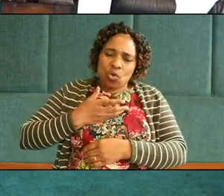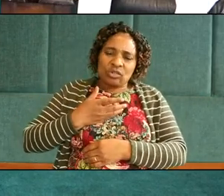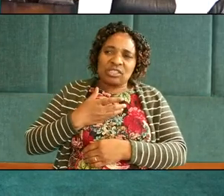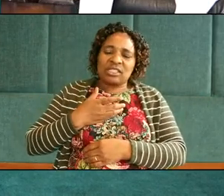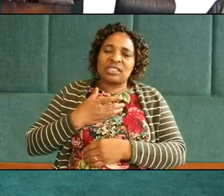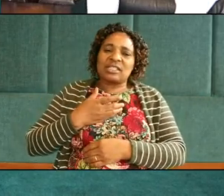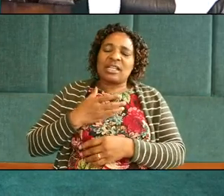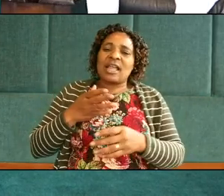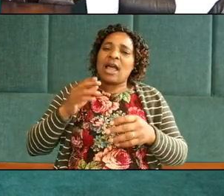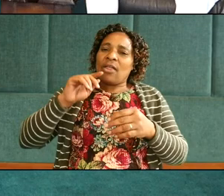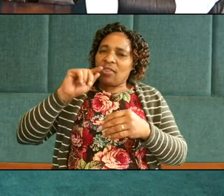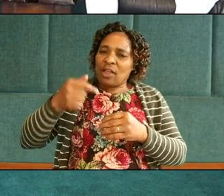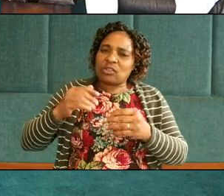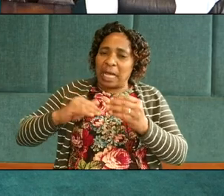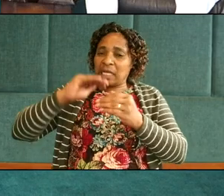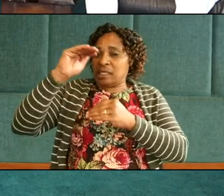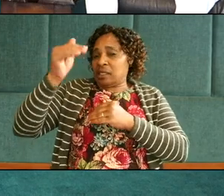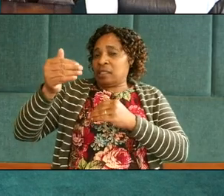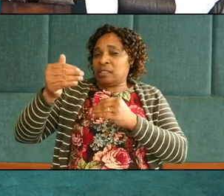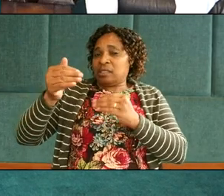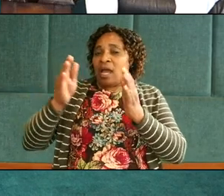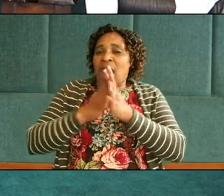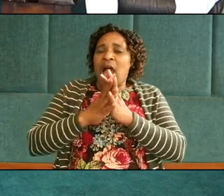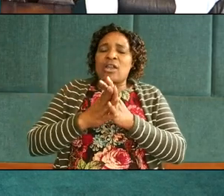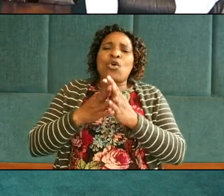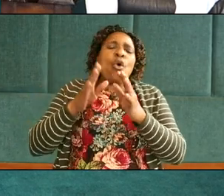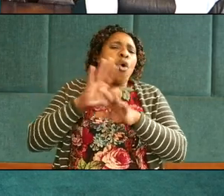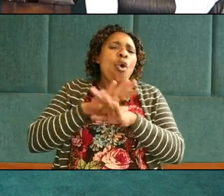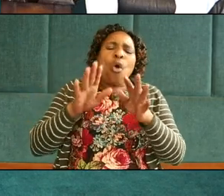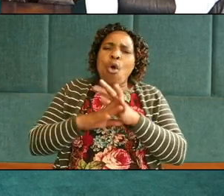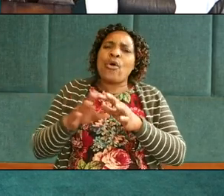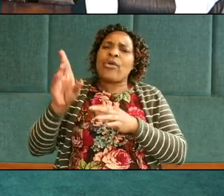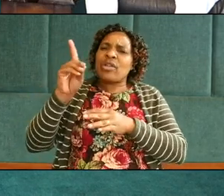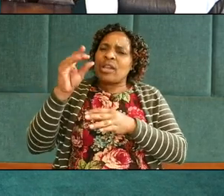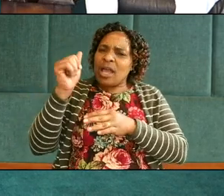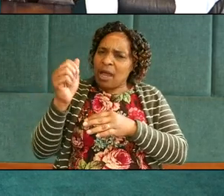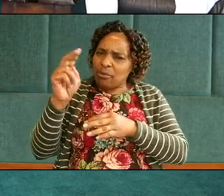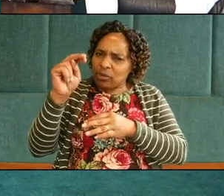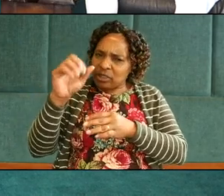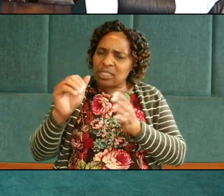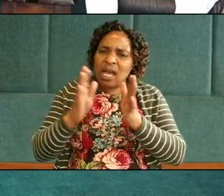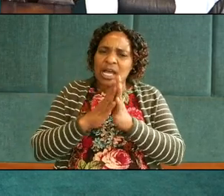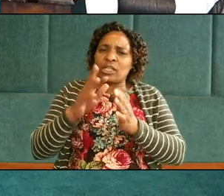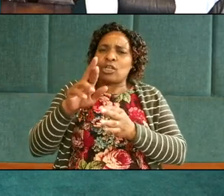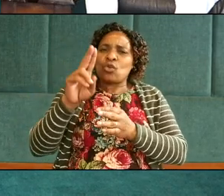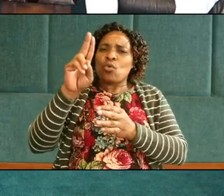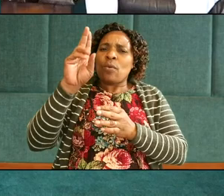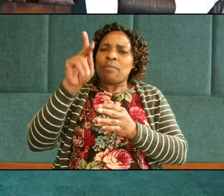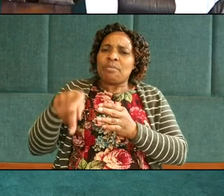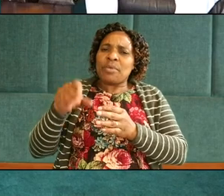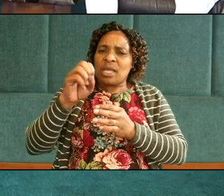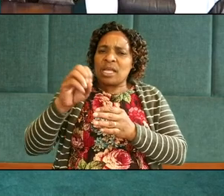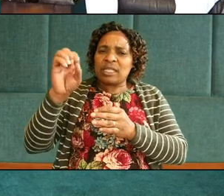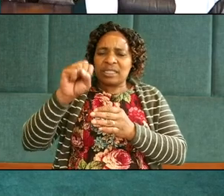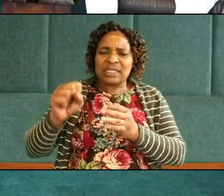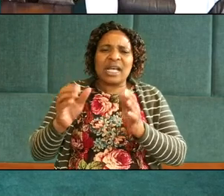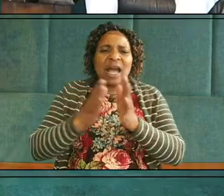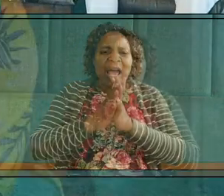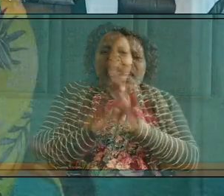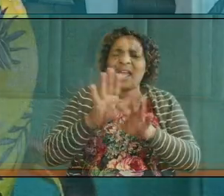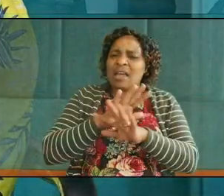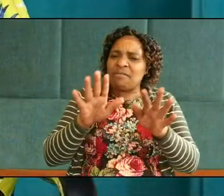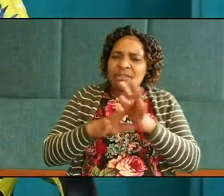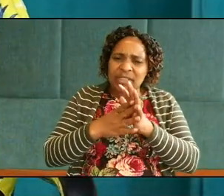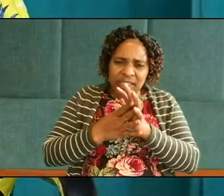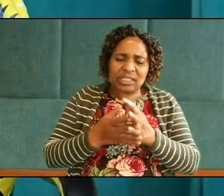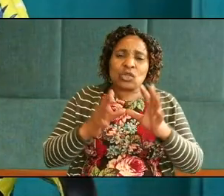upon 1,000 hills and the rubies and the diamonds and the coffers of gold in the entire universe are His and created